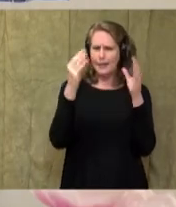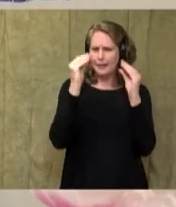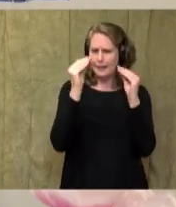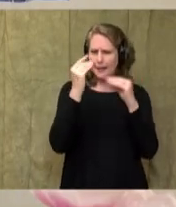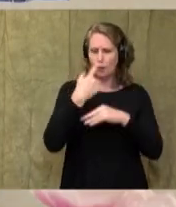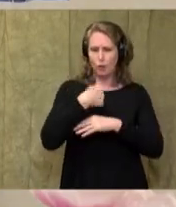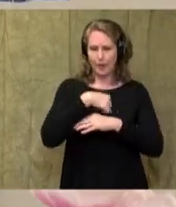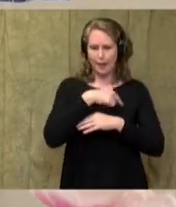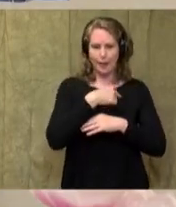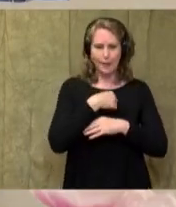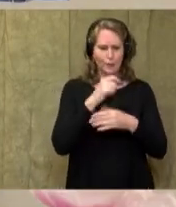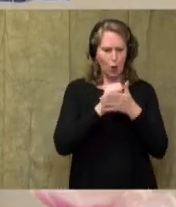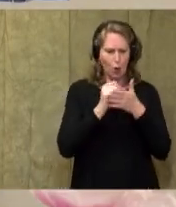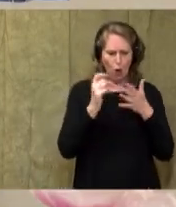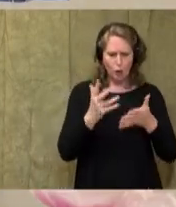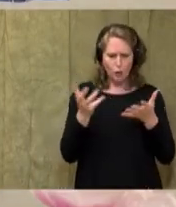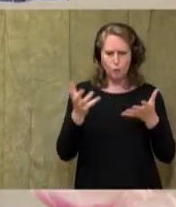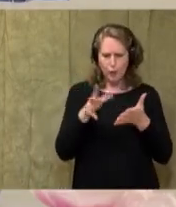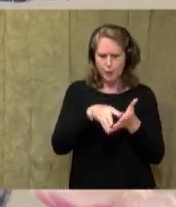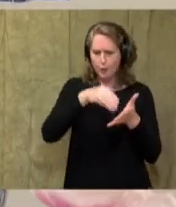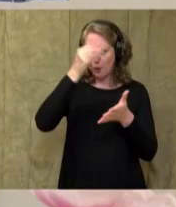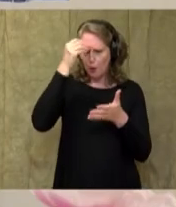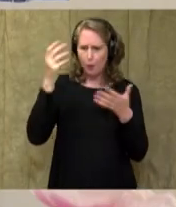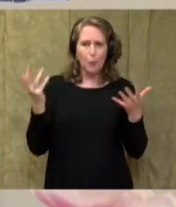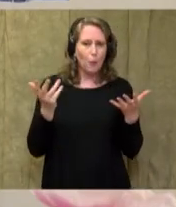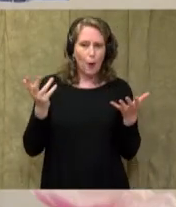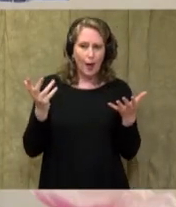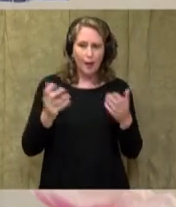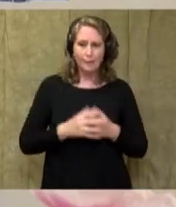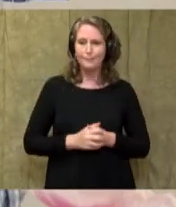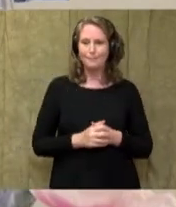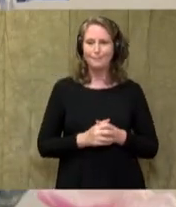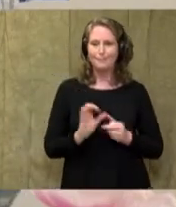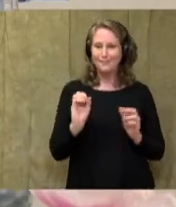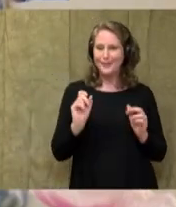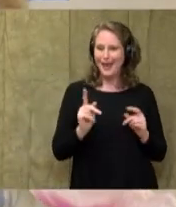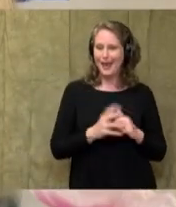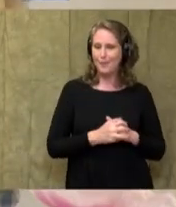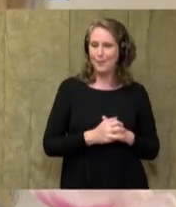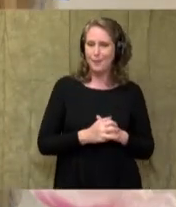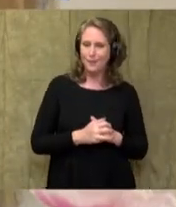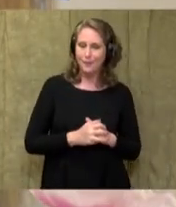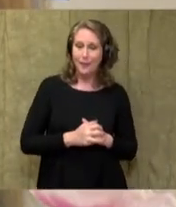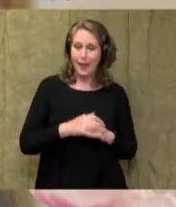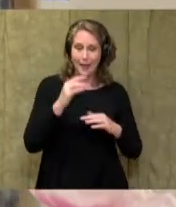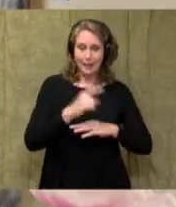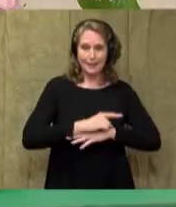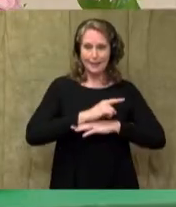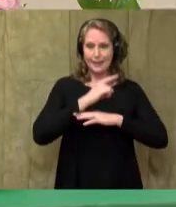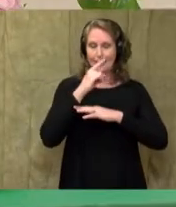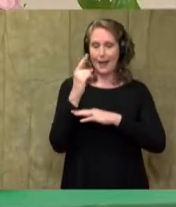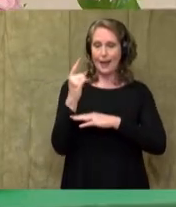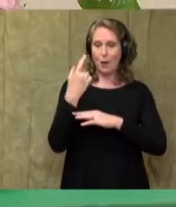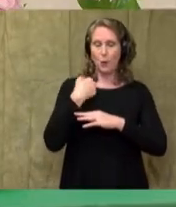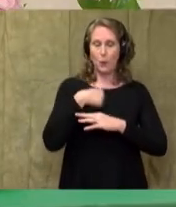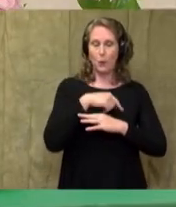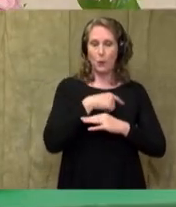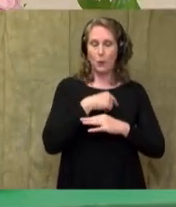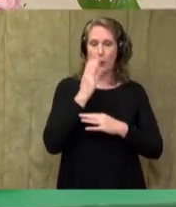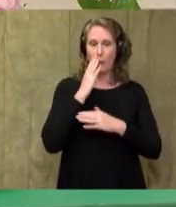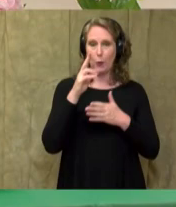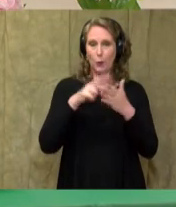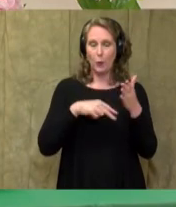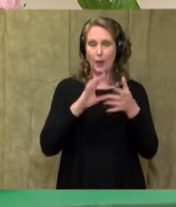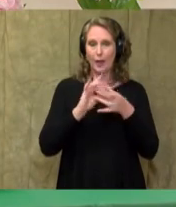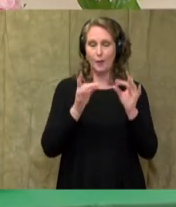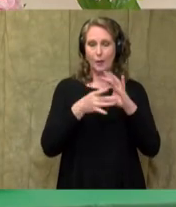out what the author wants us to learn from the story, okay? So today, we are going to